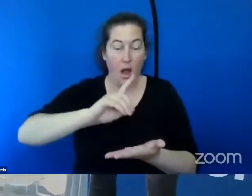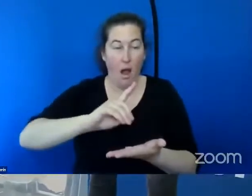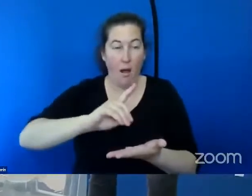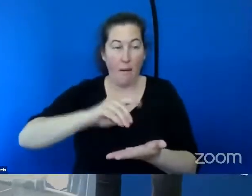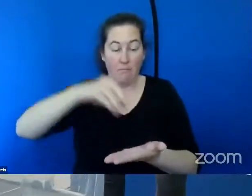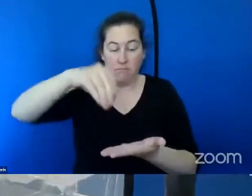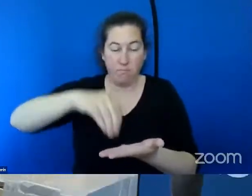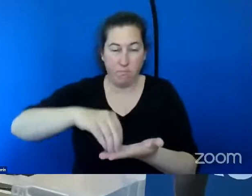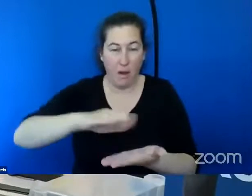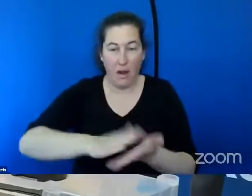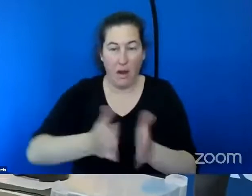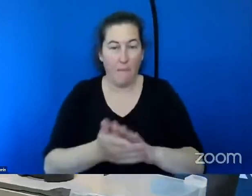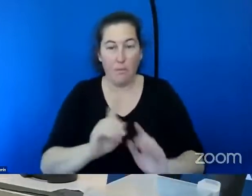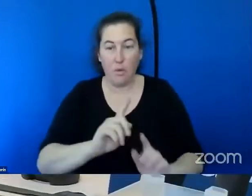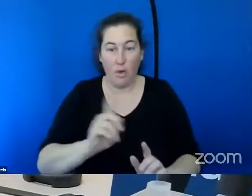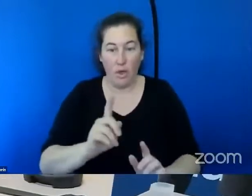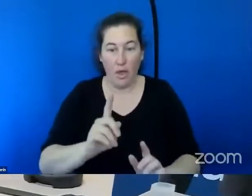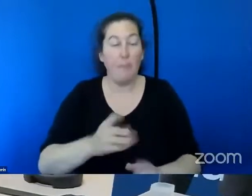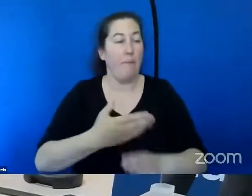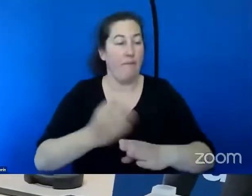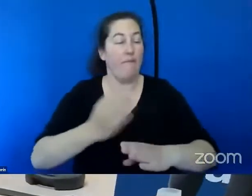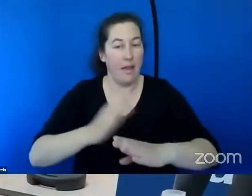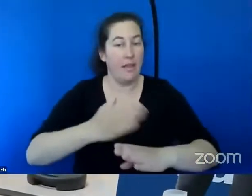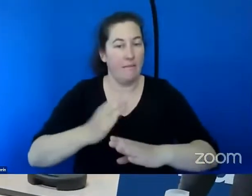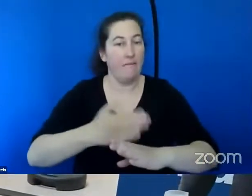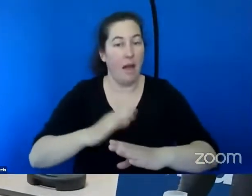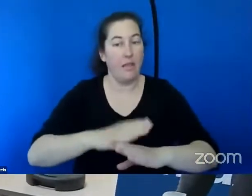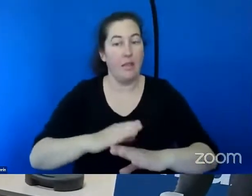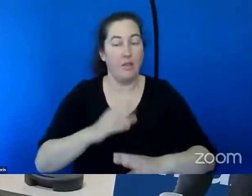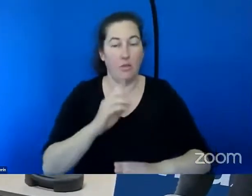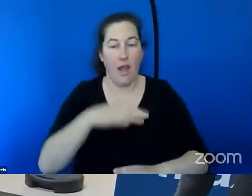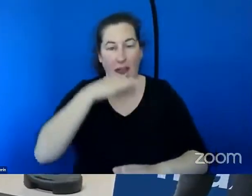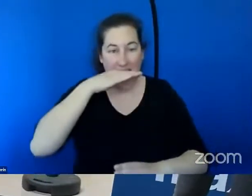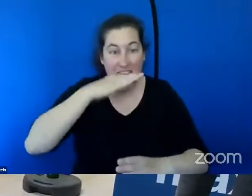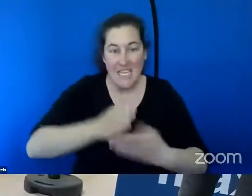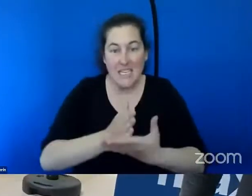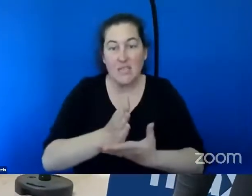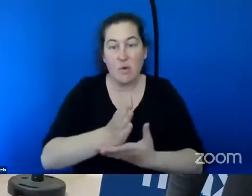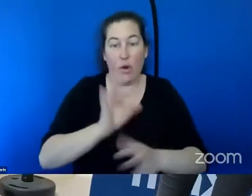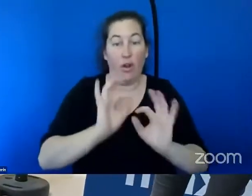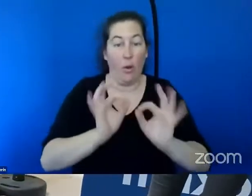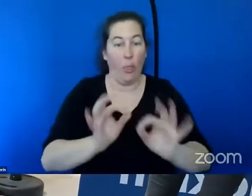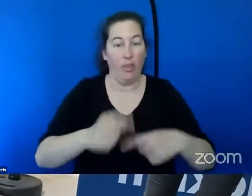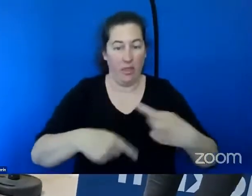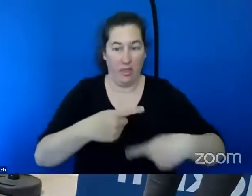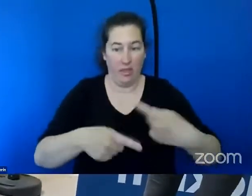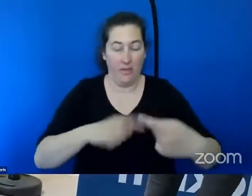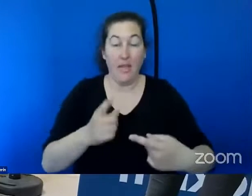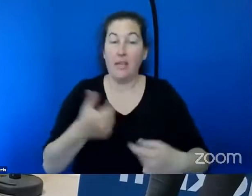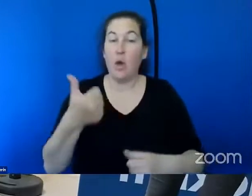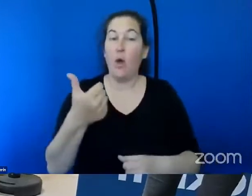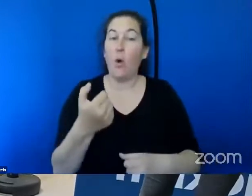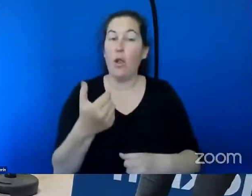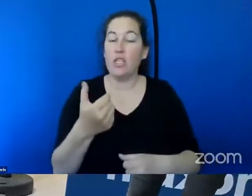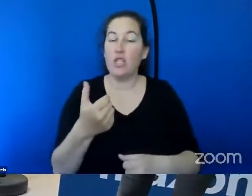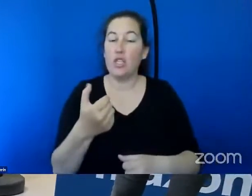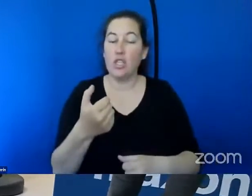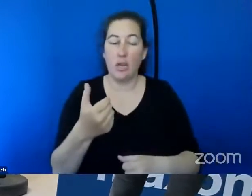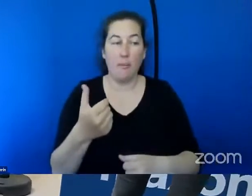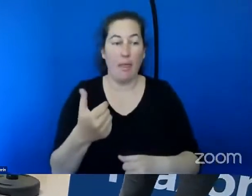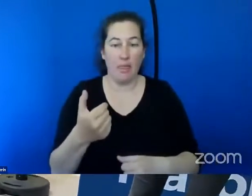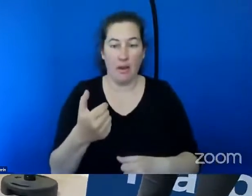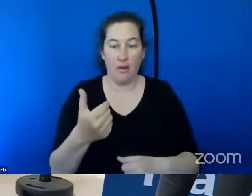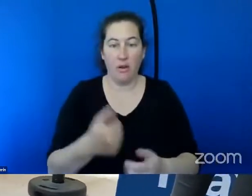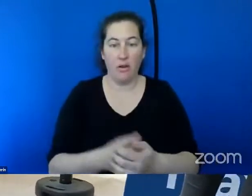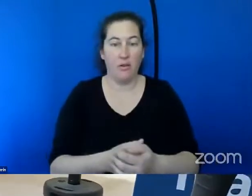time. Keyring is usually up pretty quick. An easy place onto a hook. Oh, and Tony now is in trouble. Forsberg